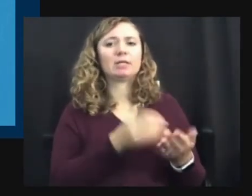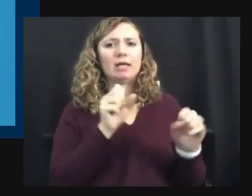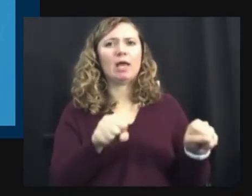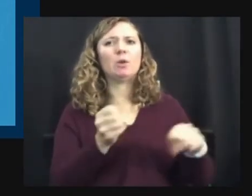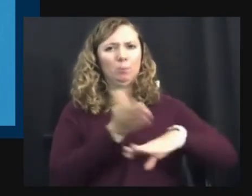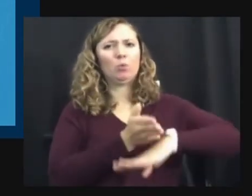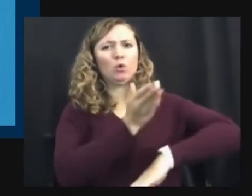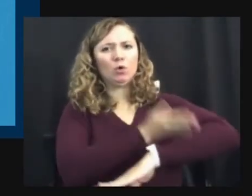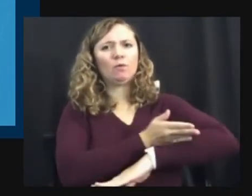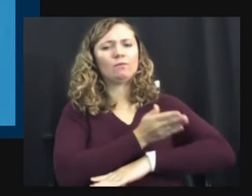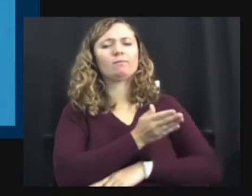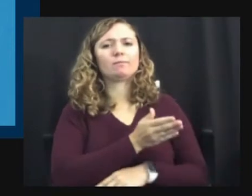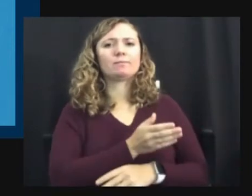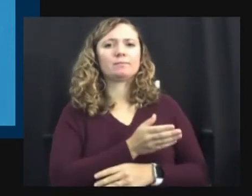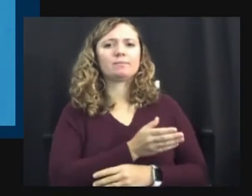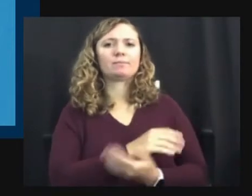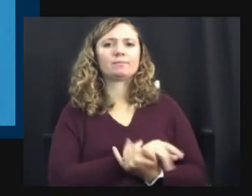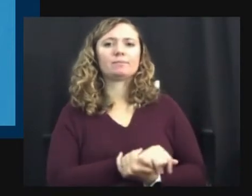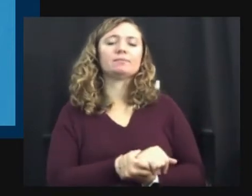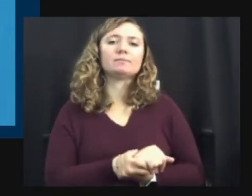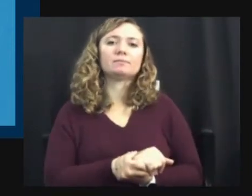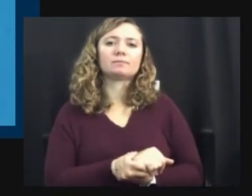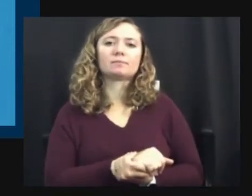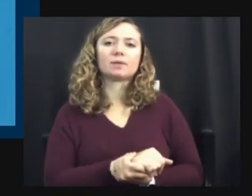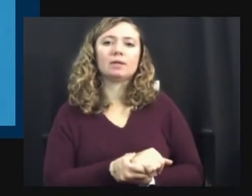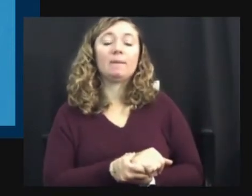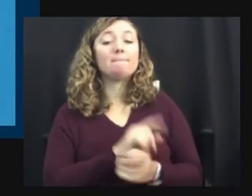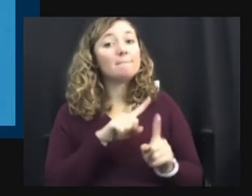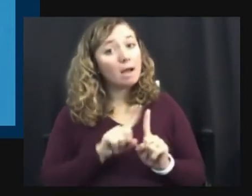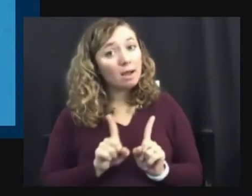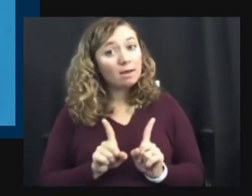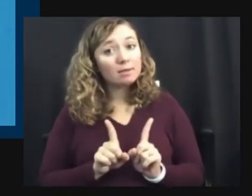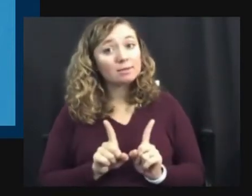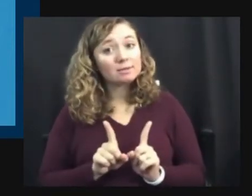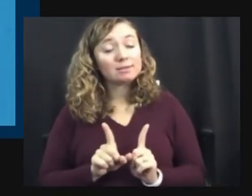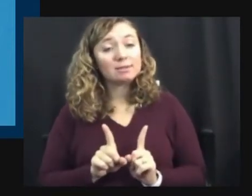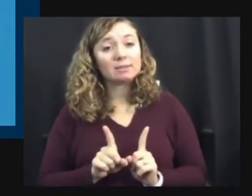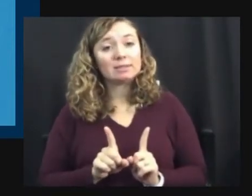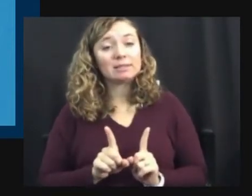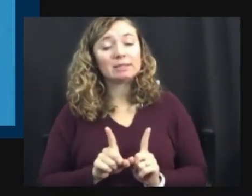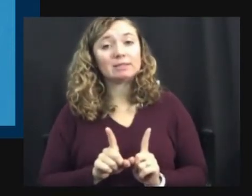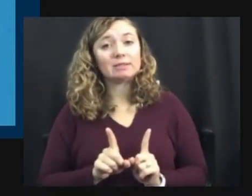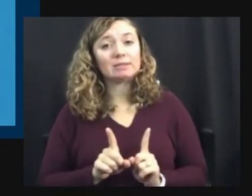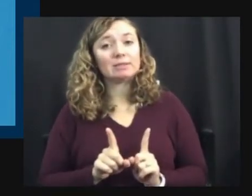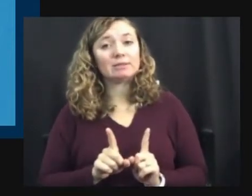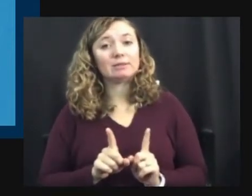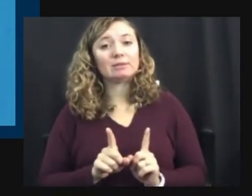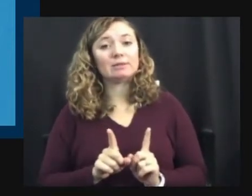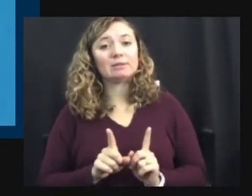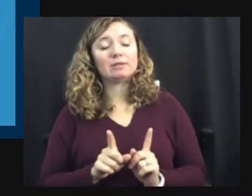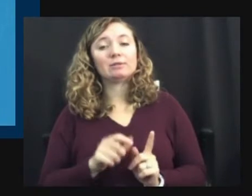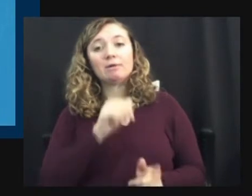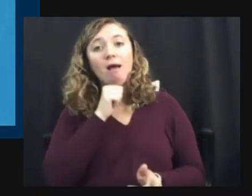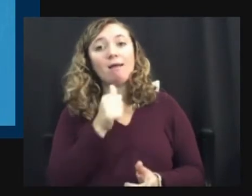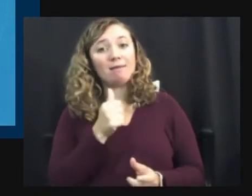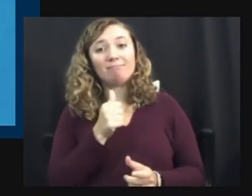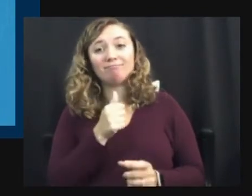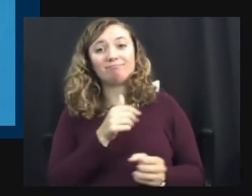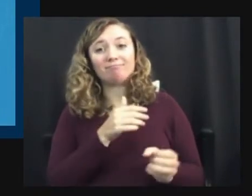child. But there is not an evidence base, or not a substantial one at